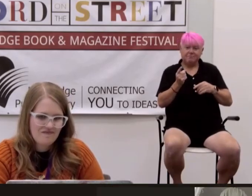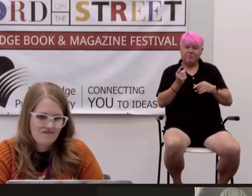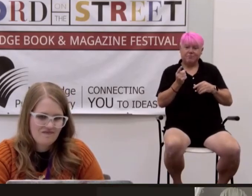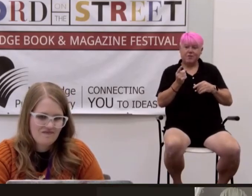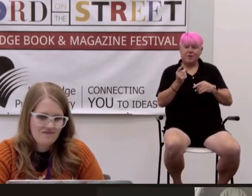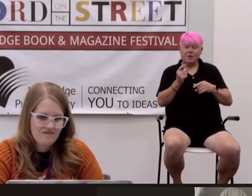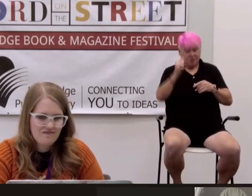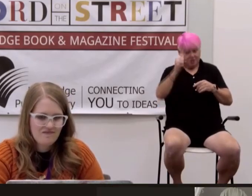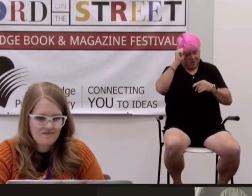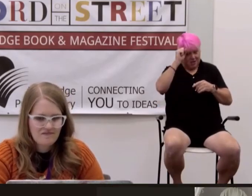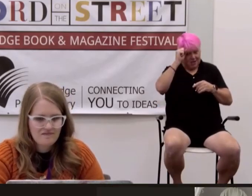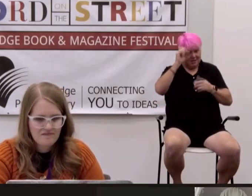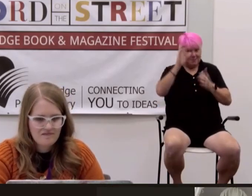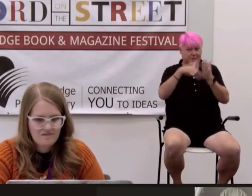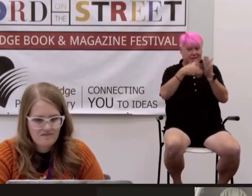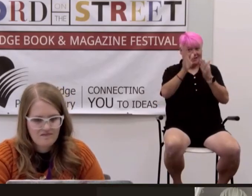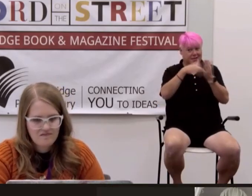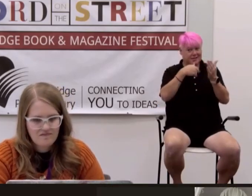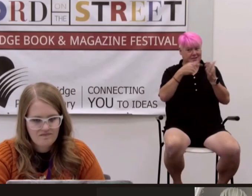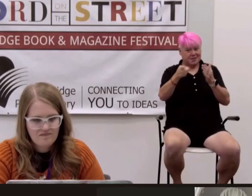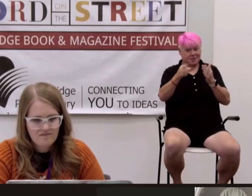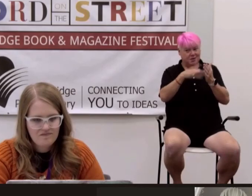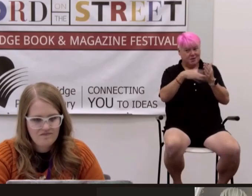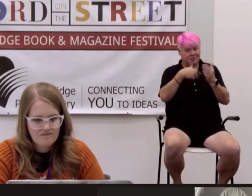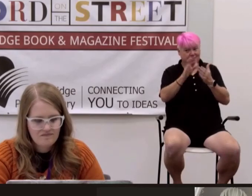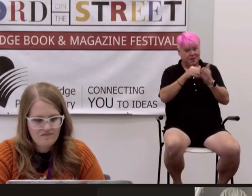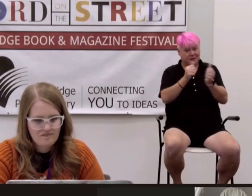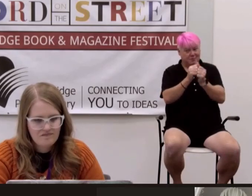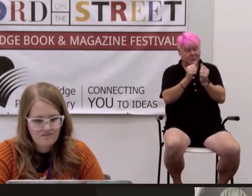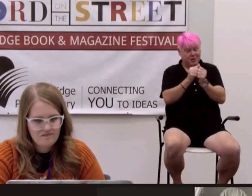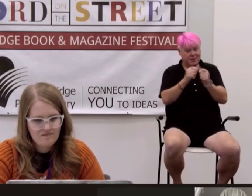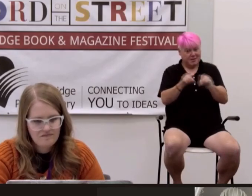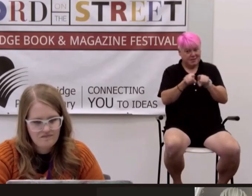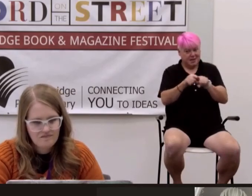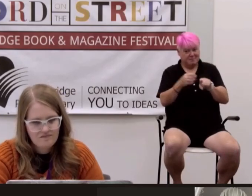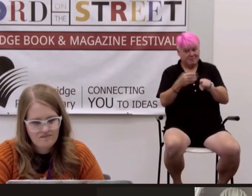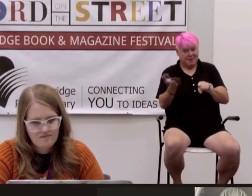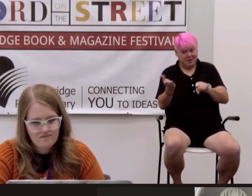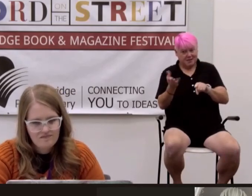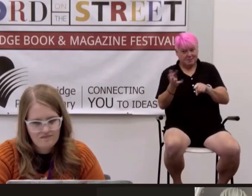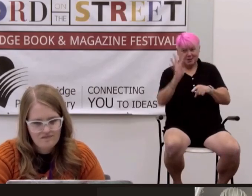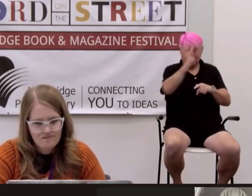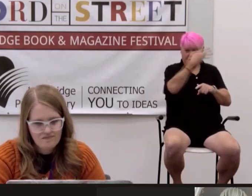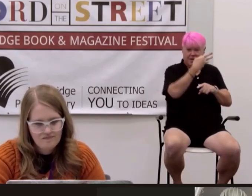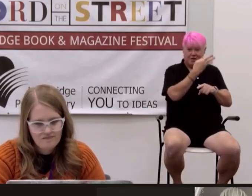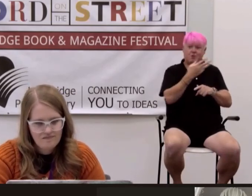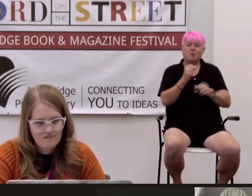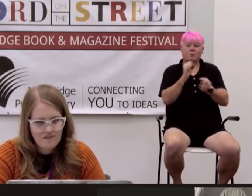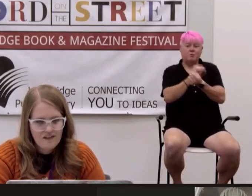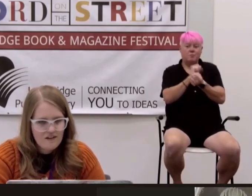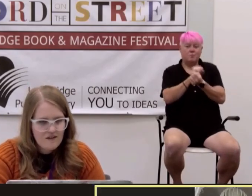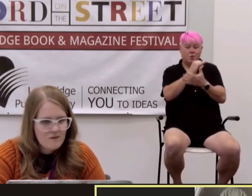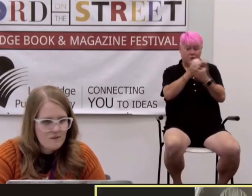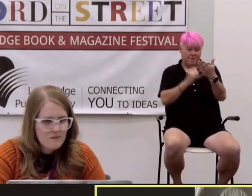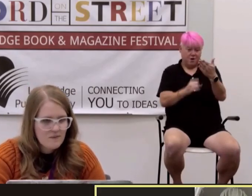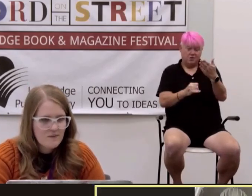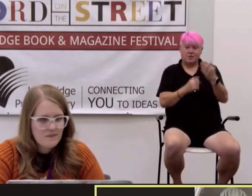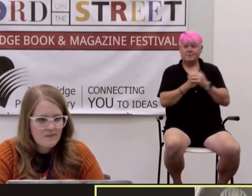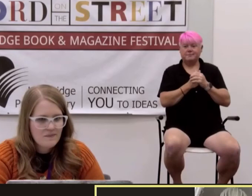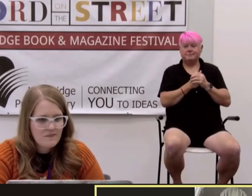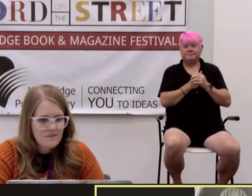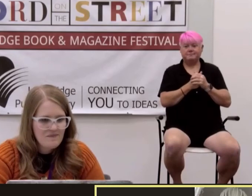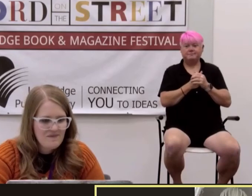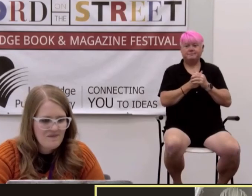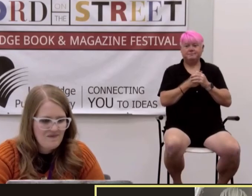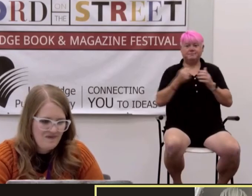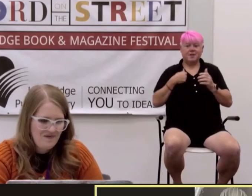Shane's paintings, and you can paint with the same palette, but create your own work of art. So Jen, I have a question for